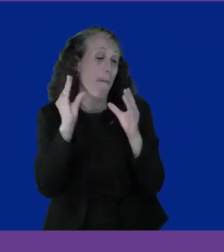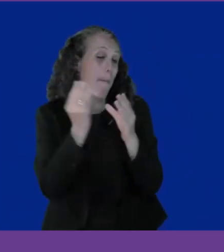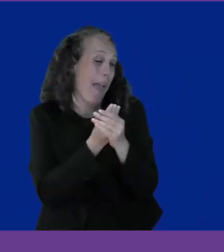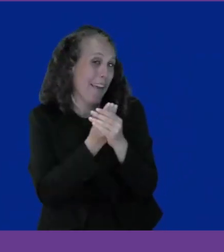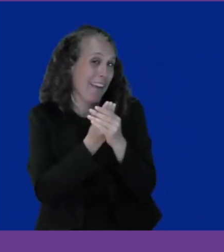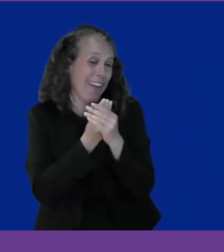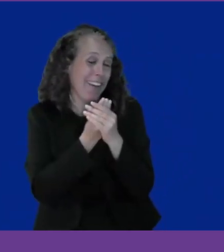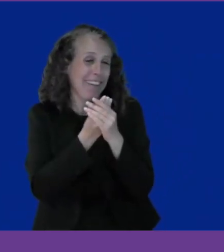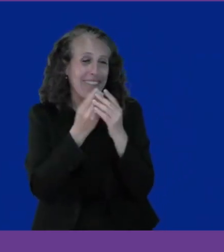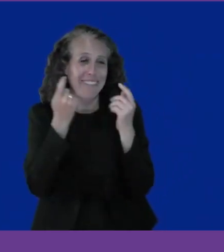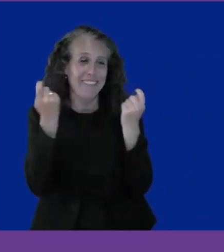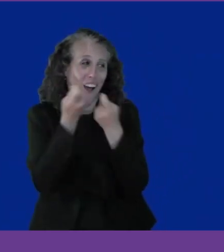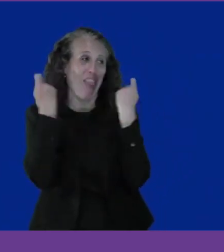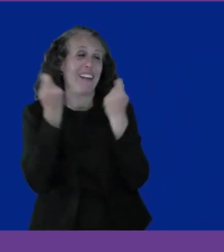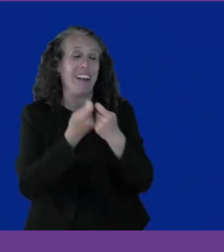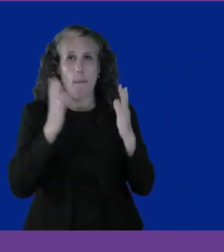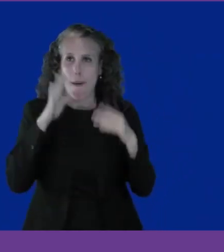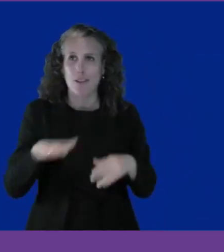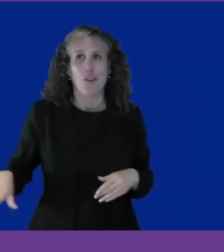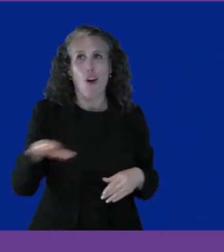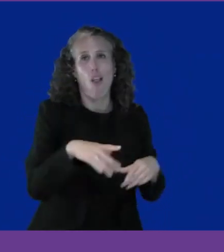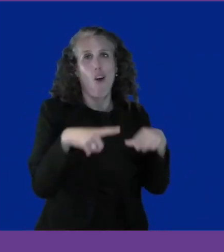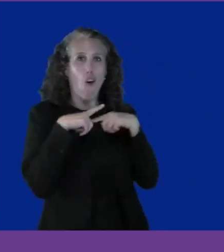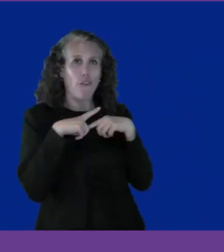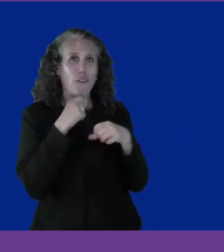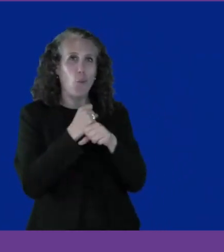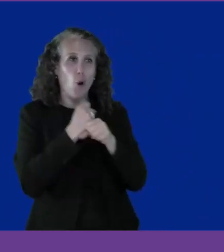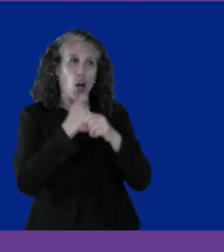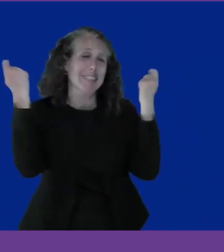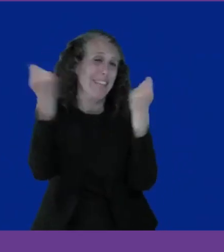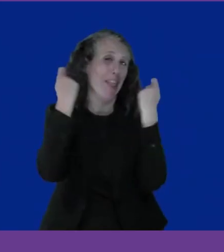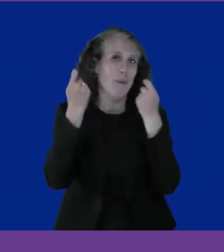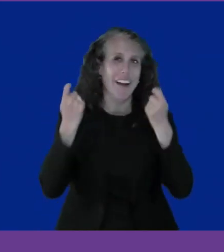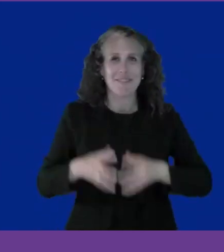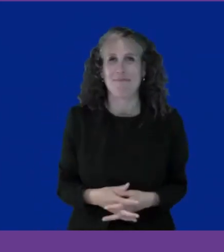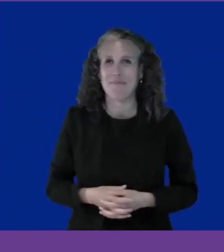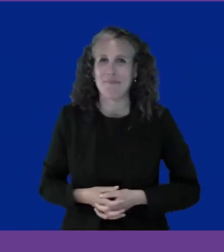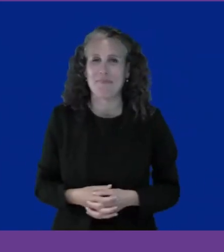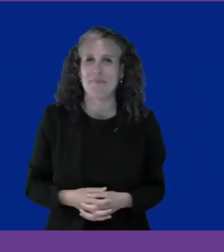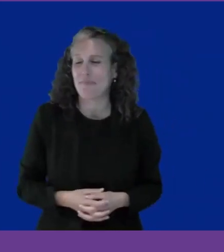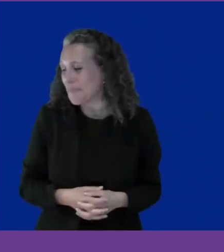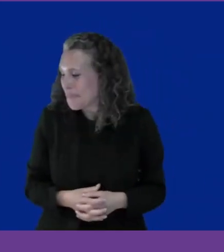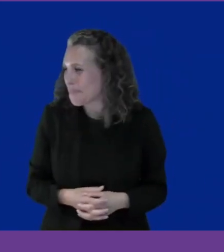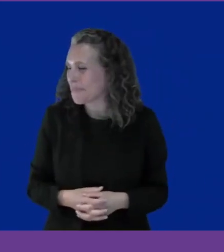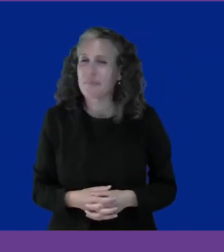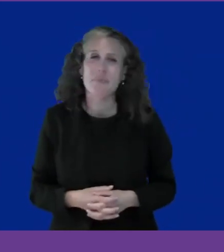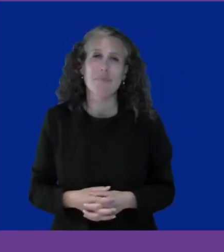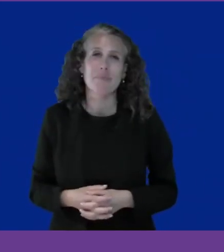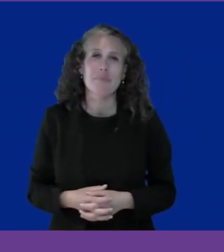perhaps. So we have to take off a day to celebrate, of course. But the implementation, so to